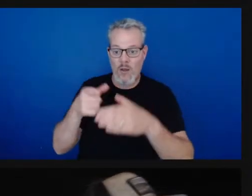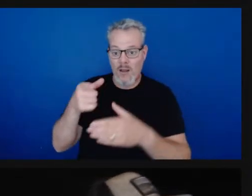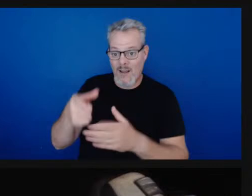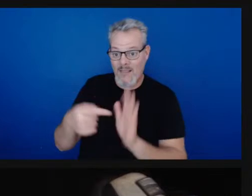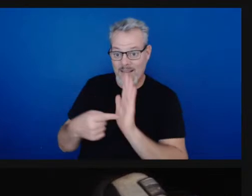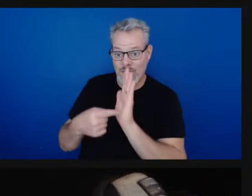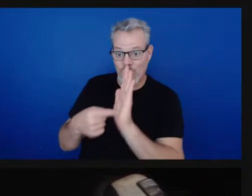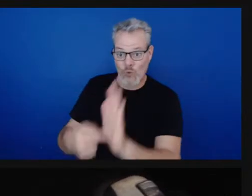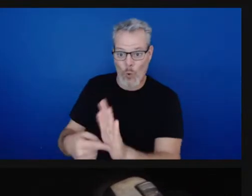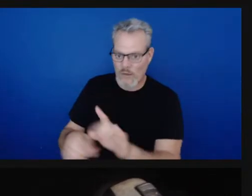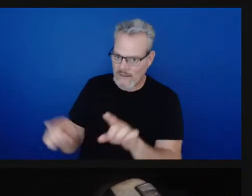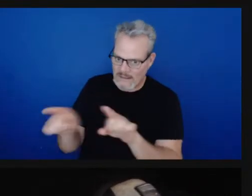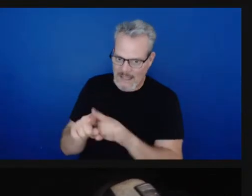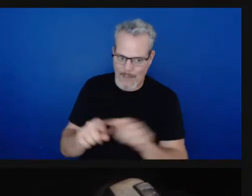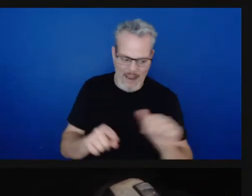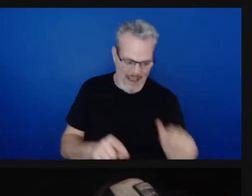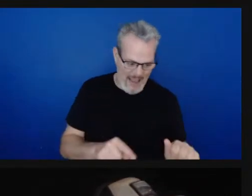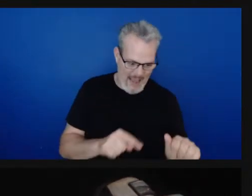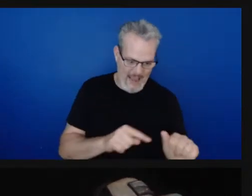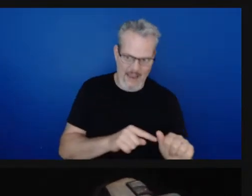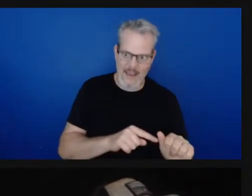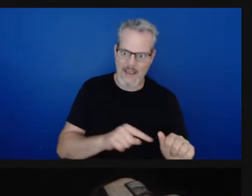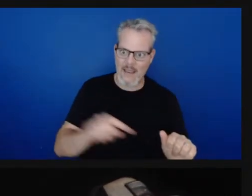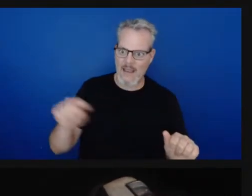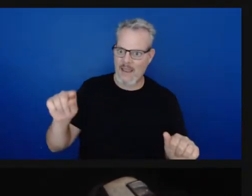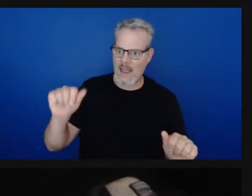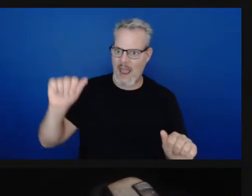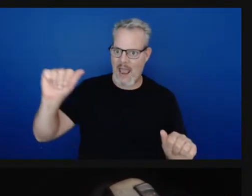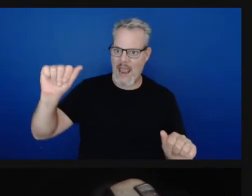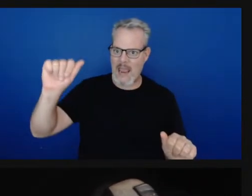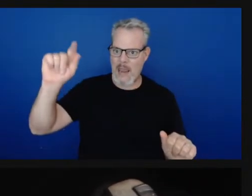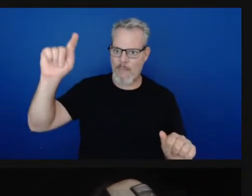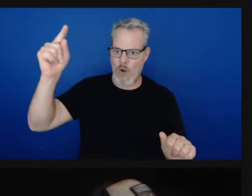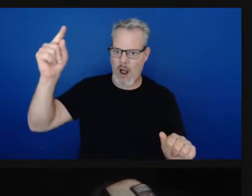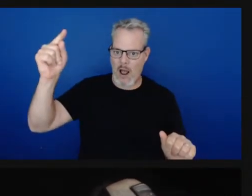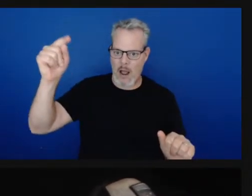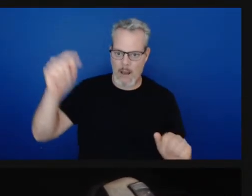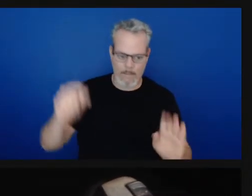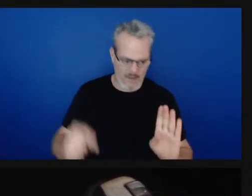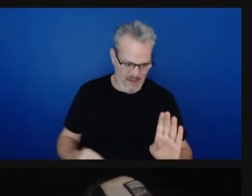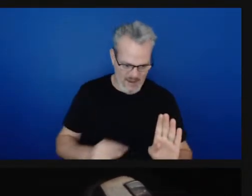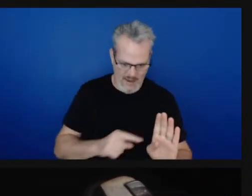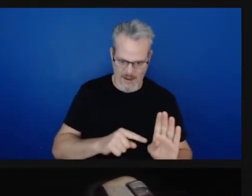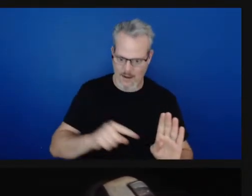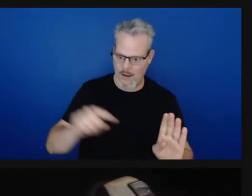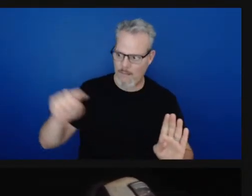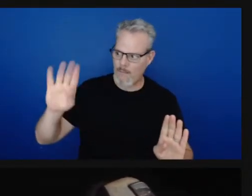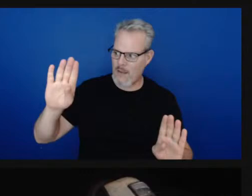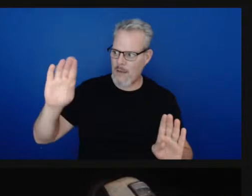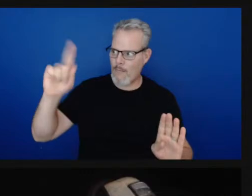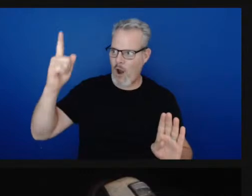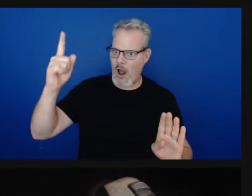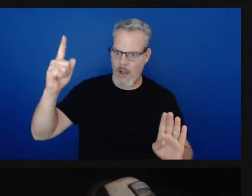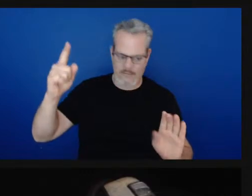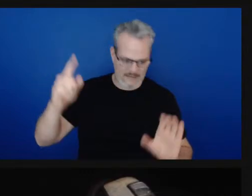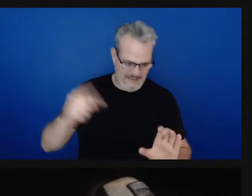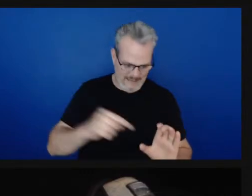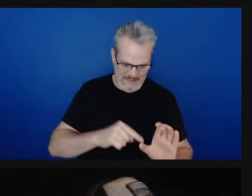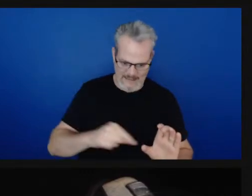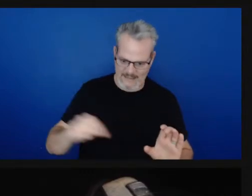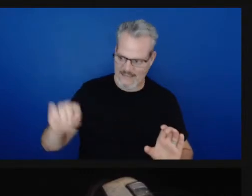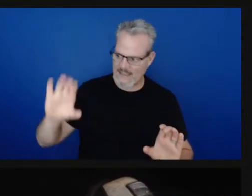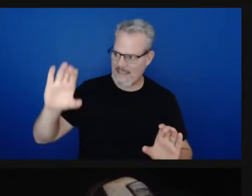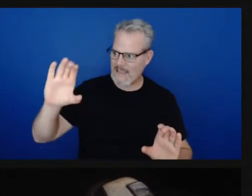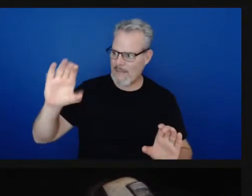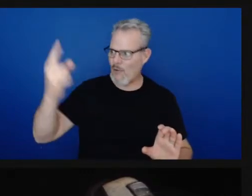A to an A prime, a B to a B prime, a C to a C prime. This is the most interesting one because it cuts